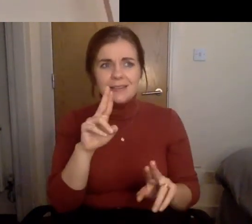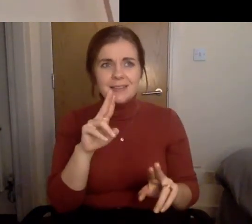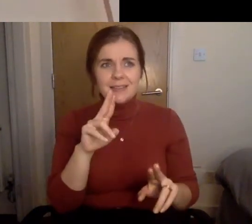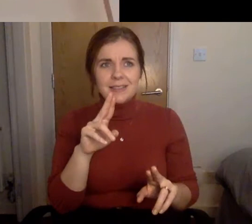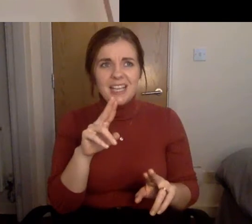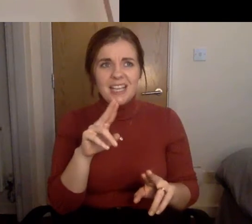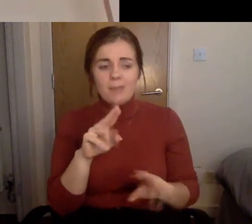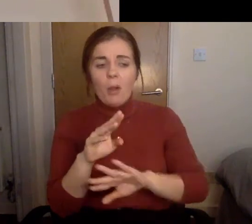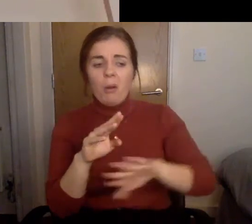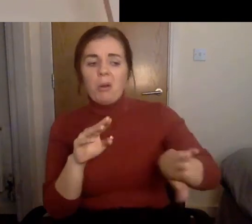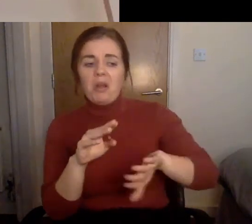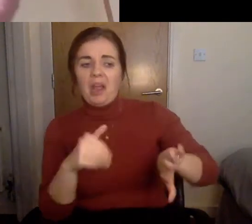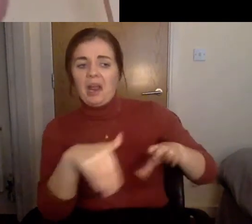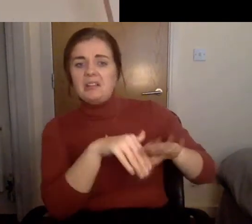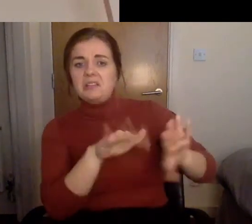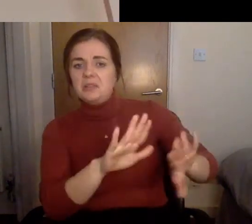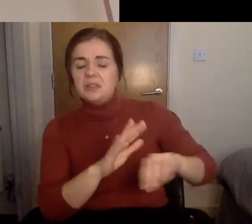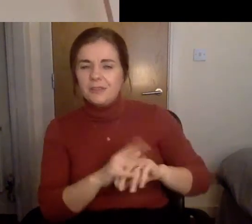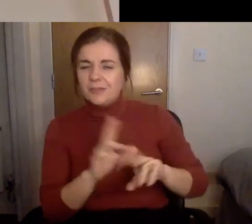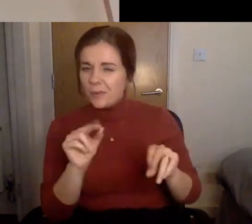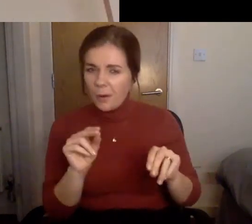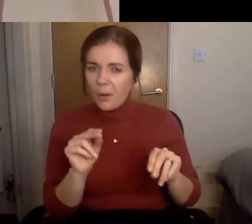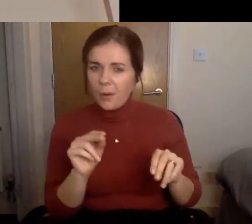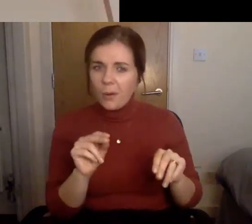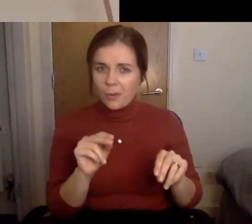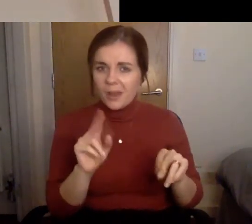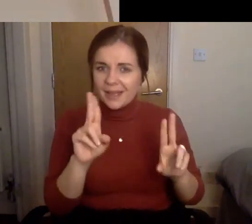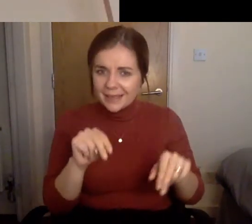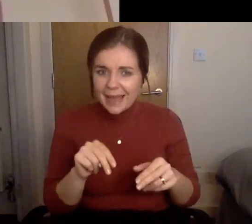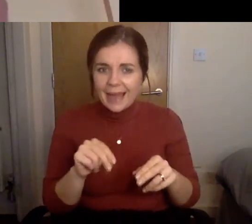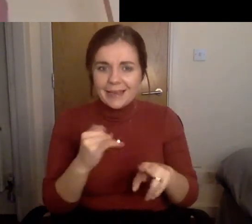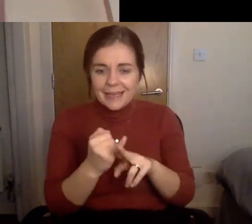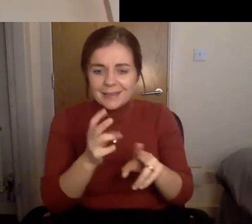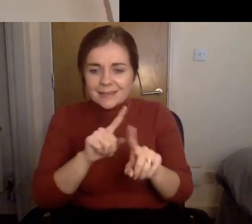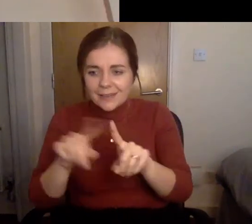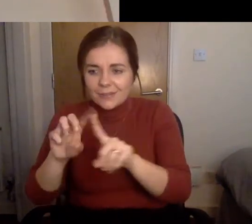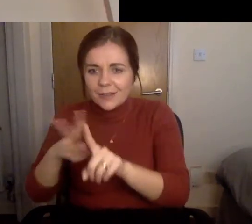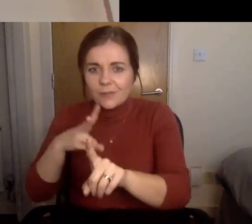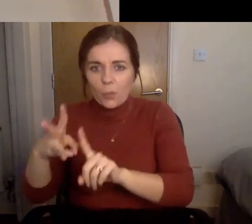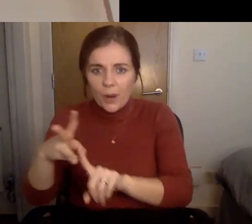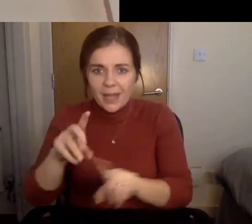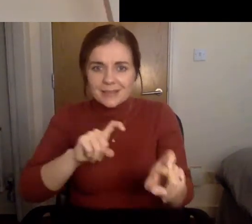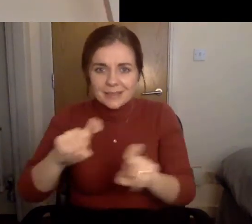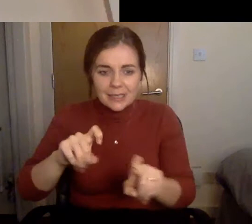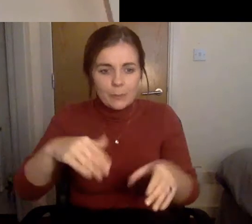inclusive. That people can't engage with that truth from different angles, because it's not about